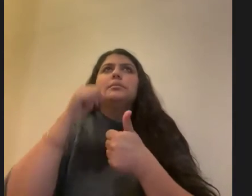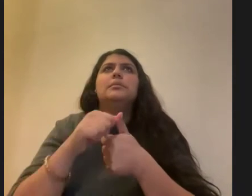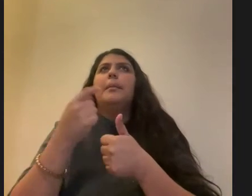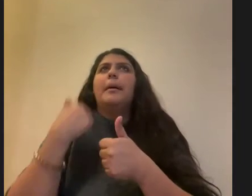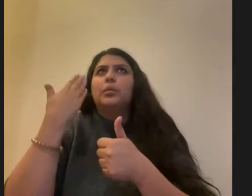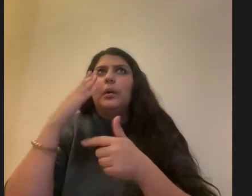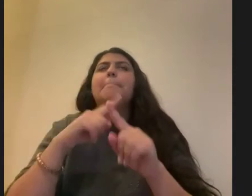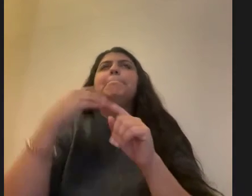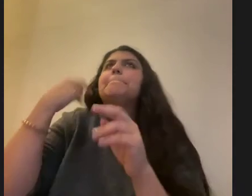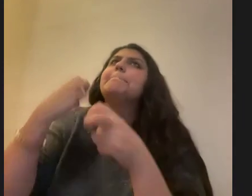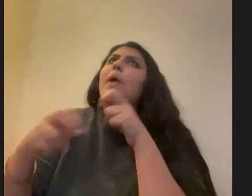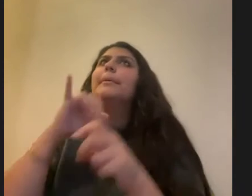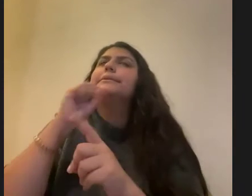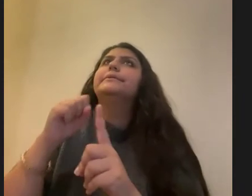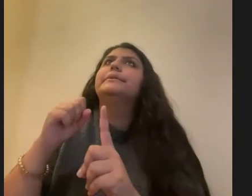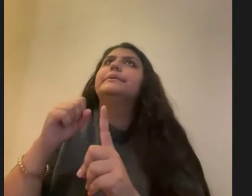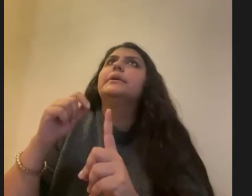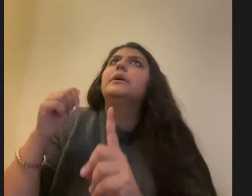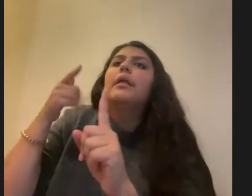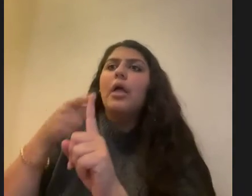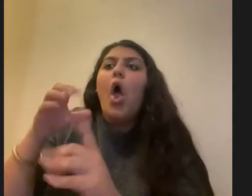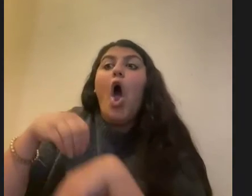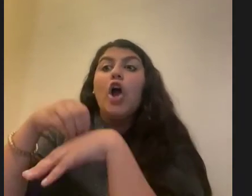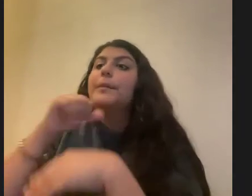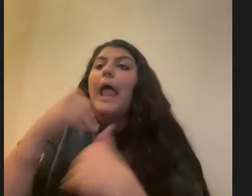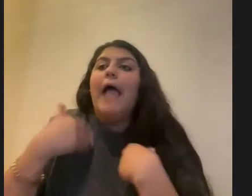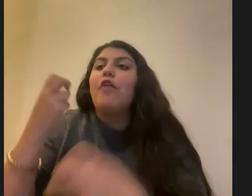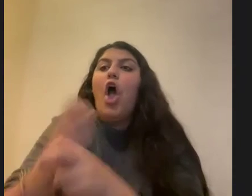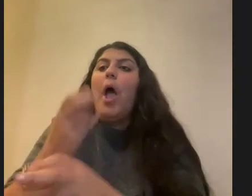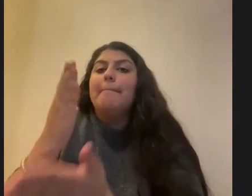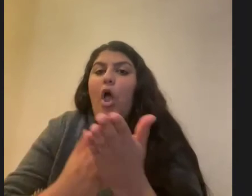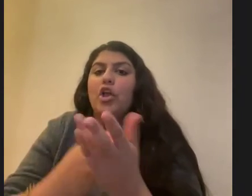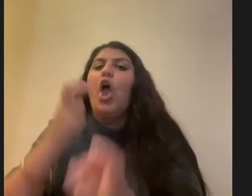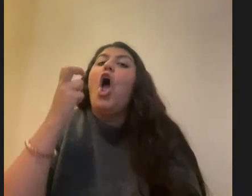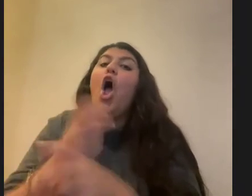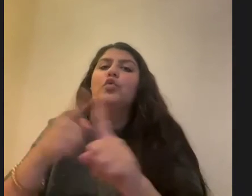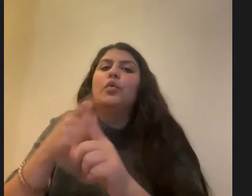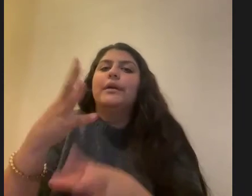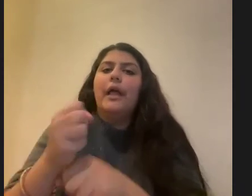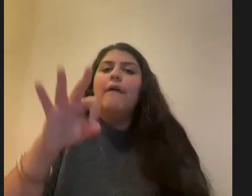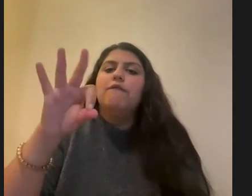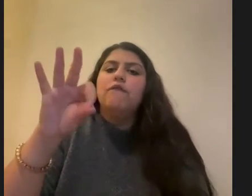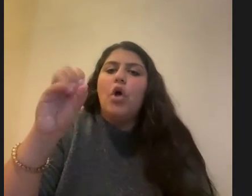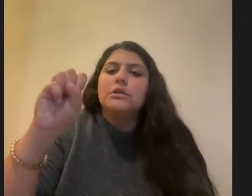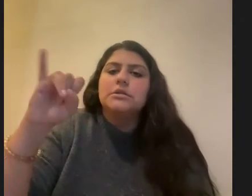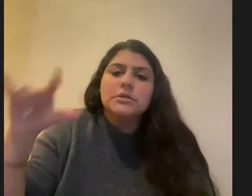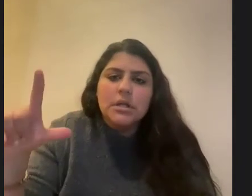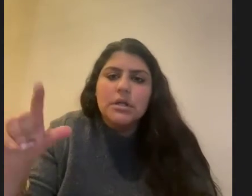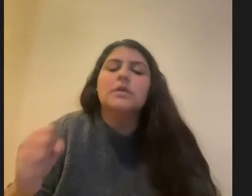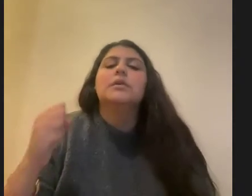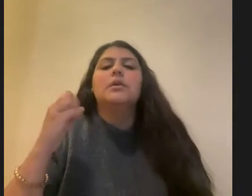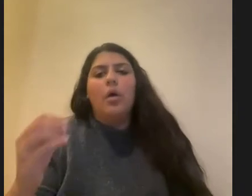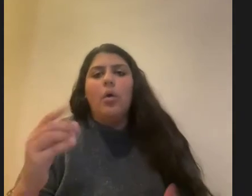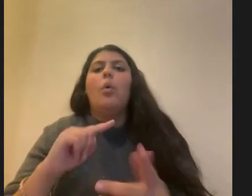extinct octopuses is because octopuses have no hard parts, it's really hard to get a fossil of them. So when we're looking at